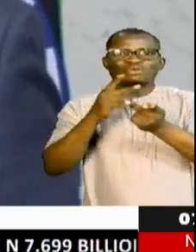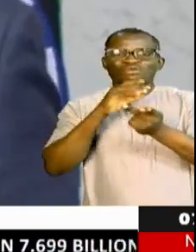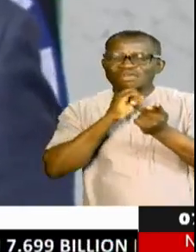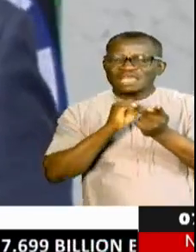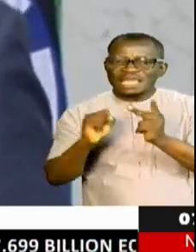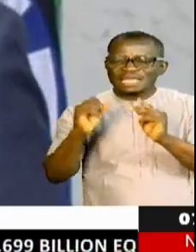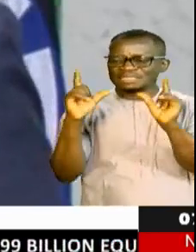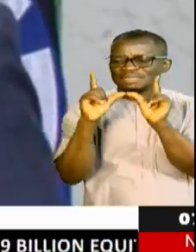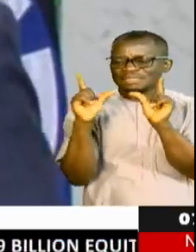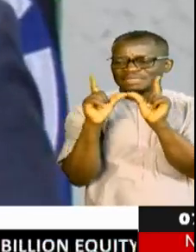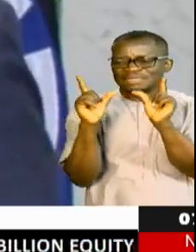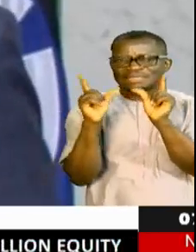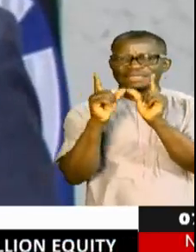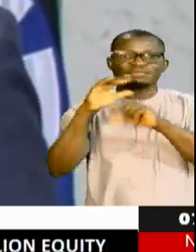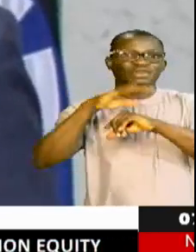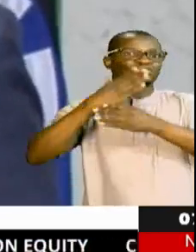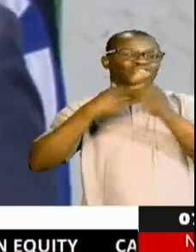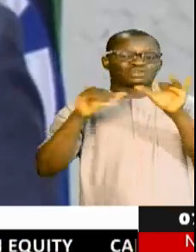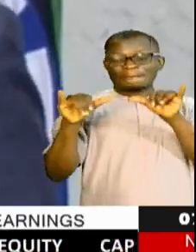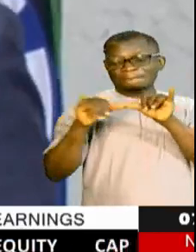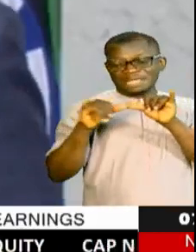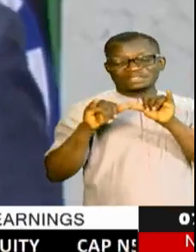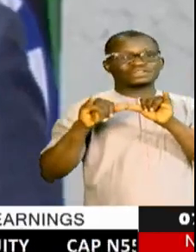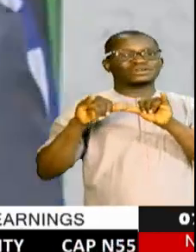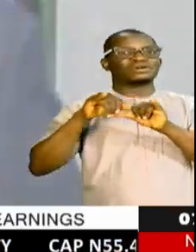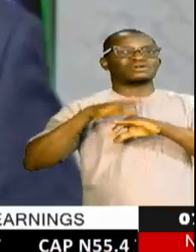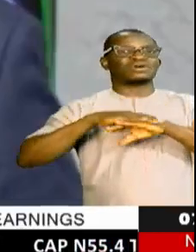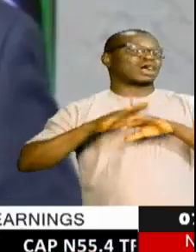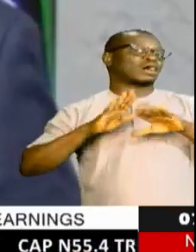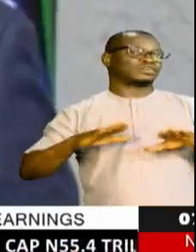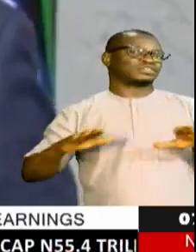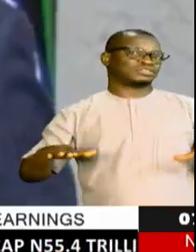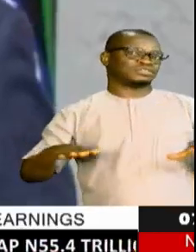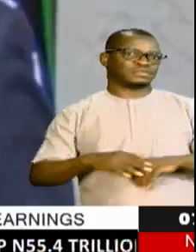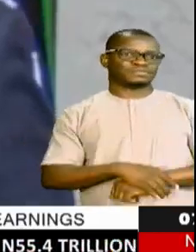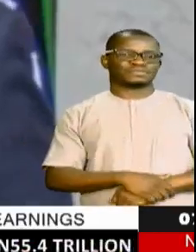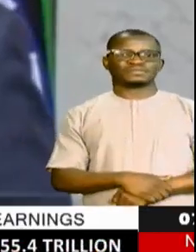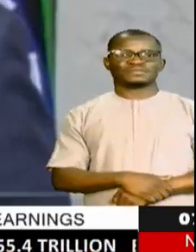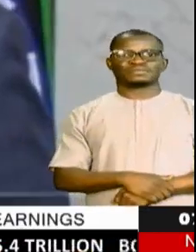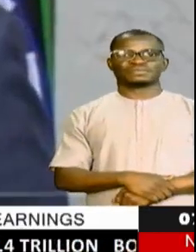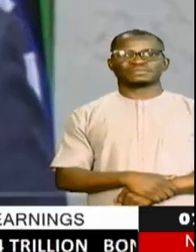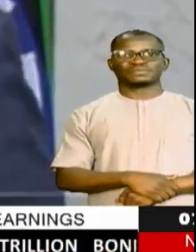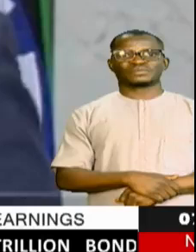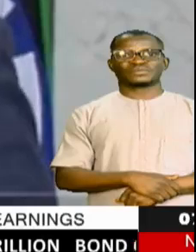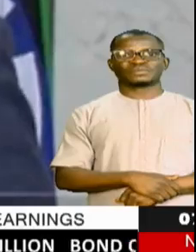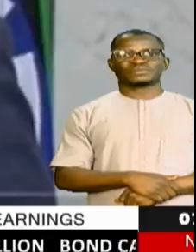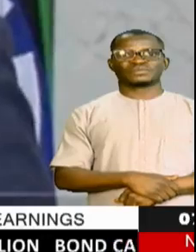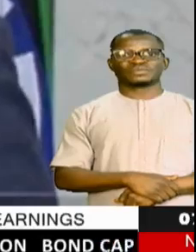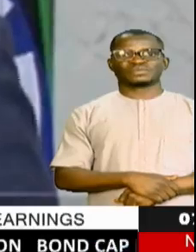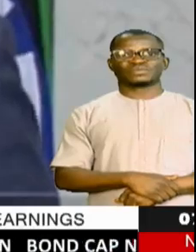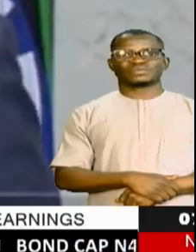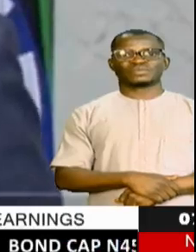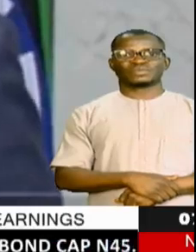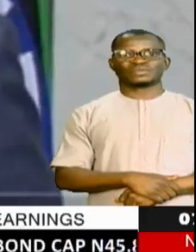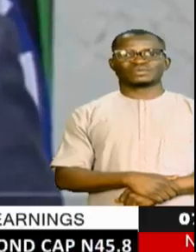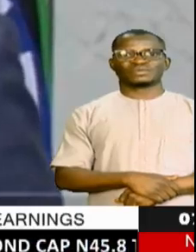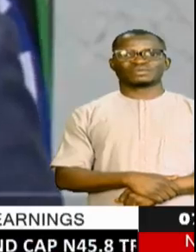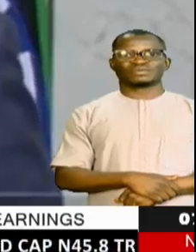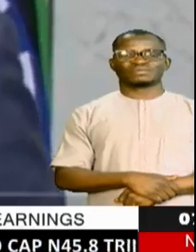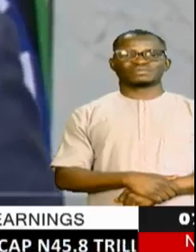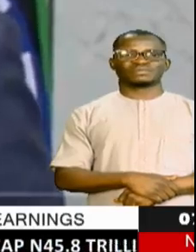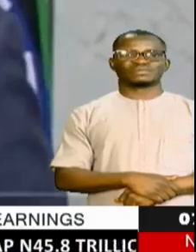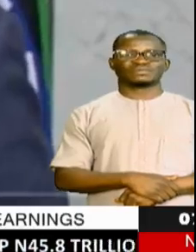world's strictest measures aimed at children. Social media is doing harm to our kids, and I'm calling time